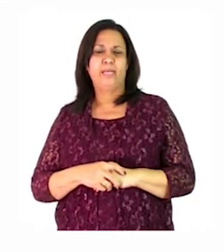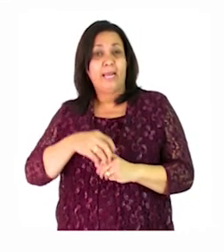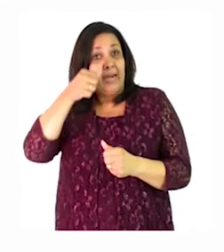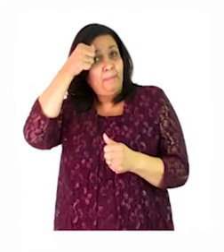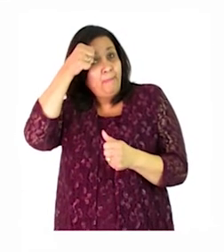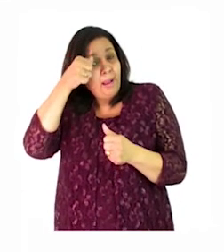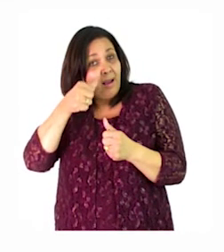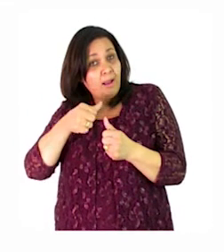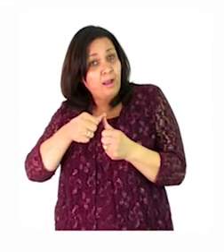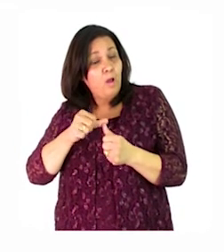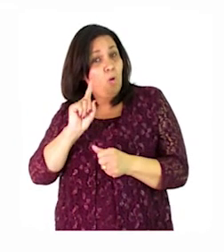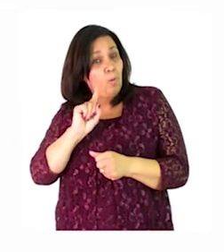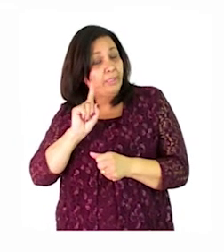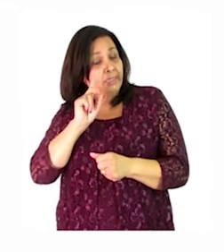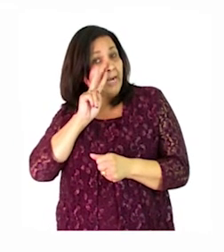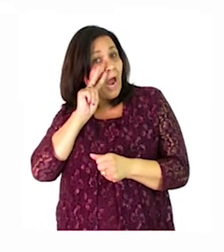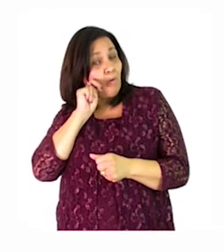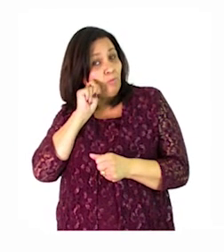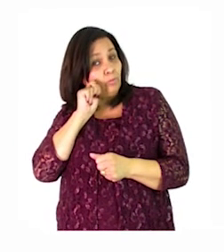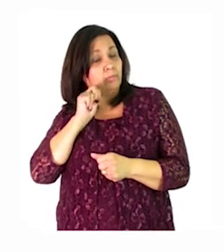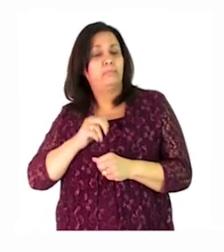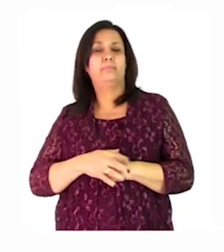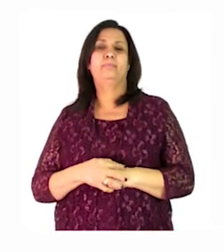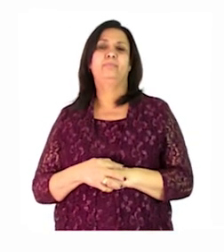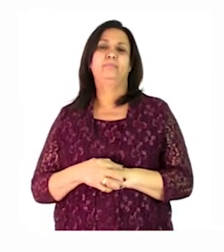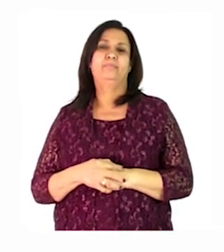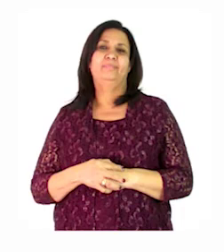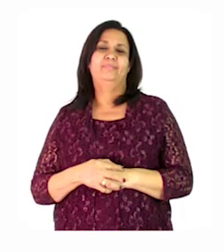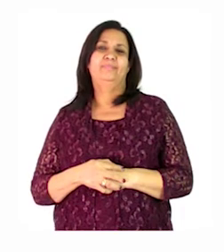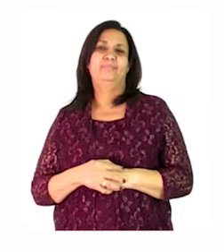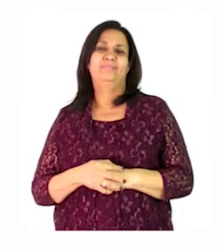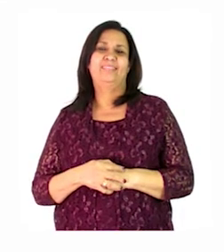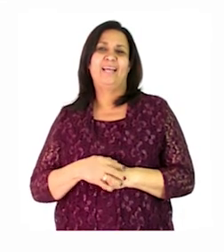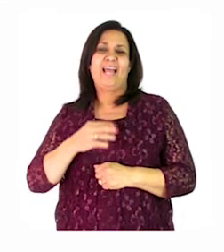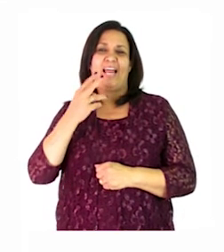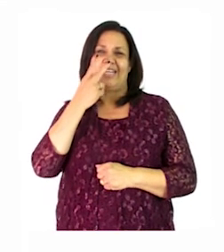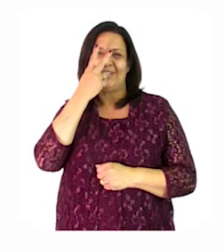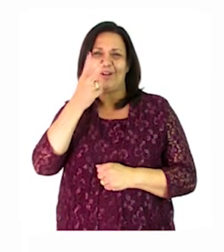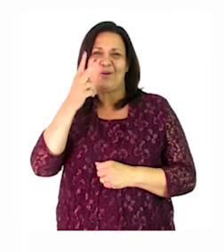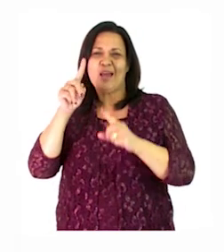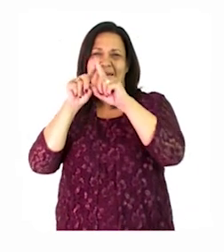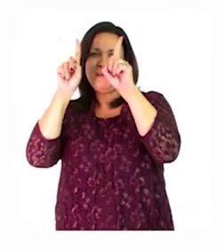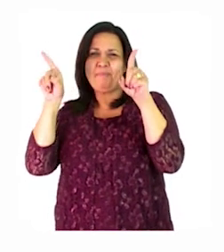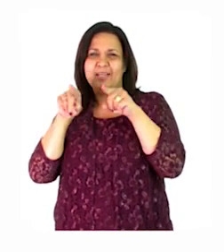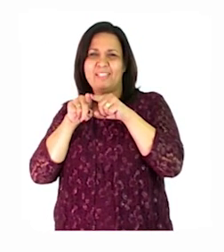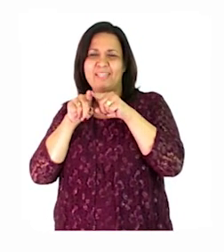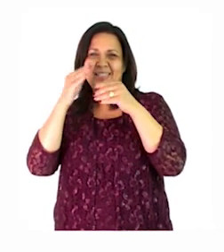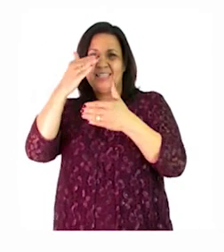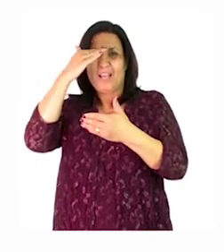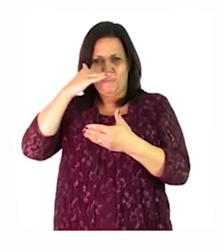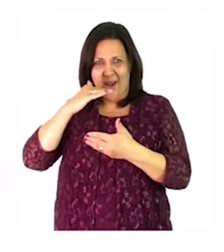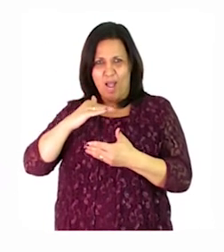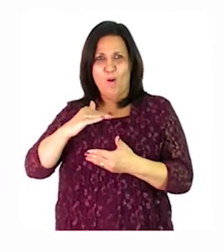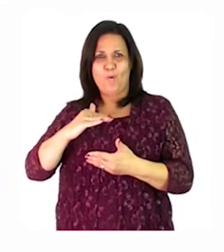remember what a noun is. Let's look at the picture just below the